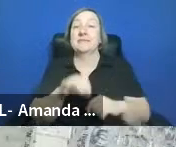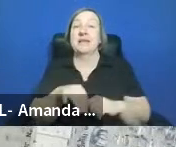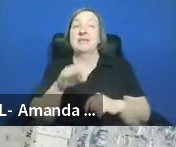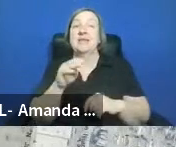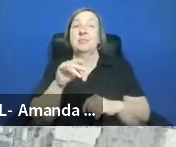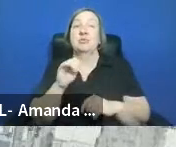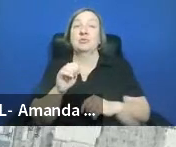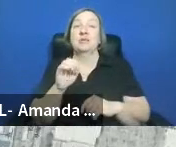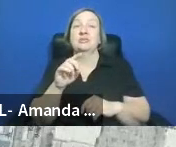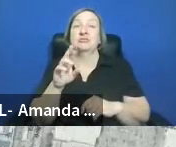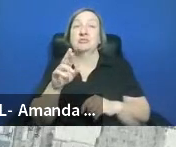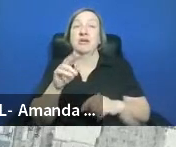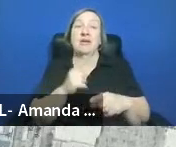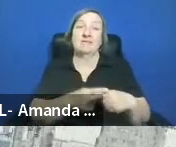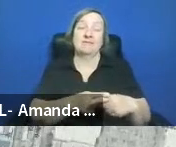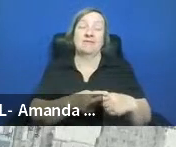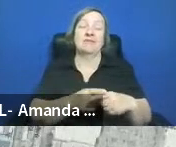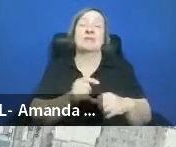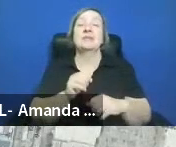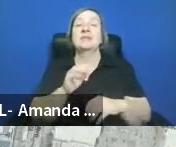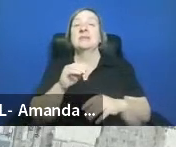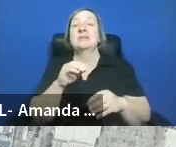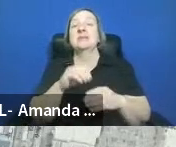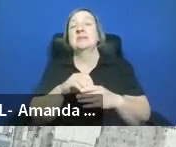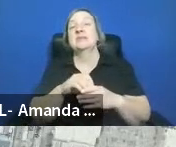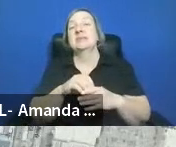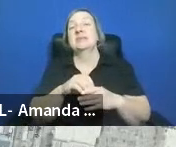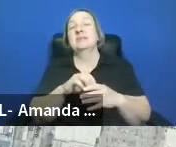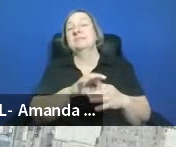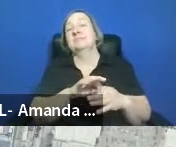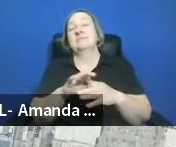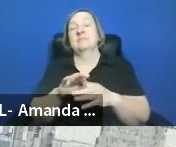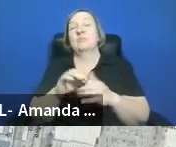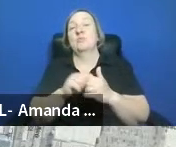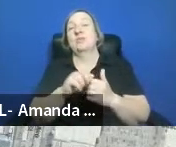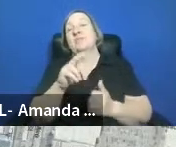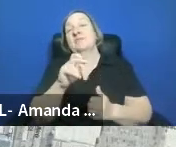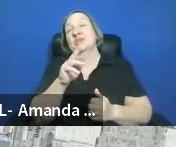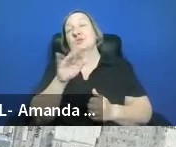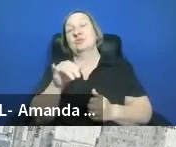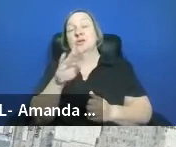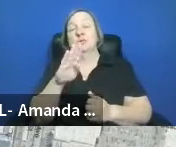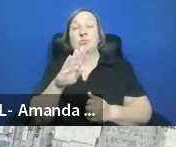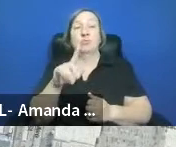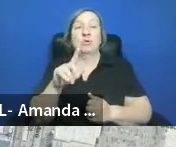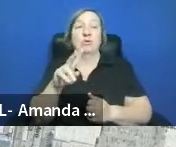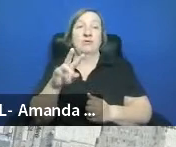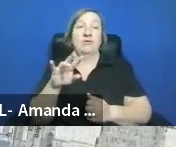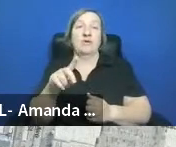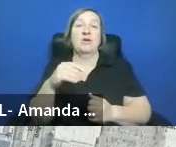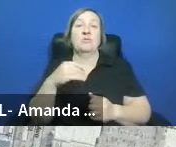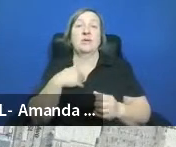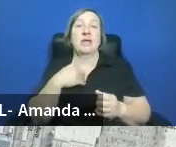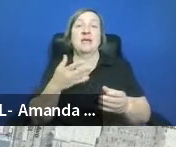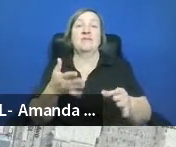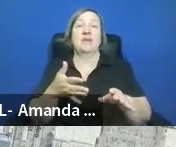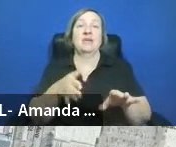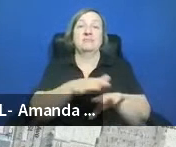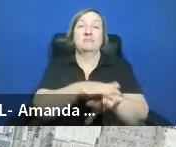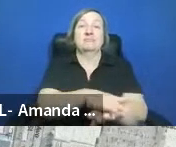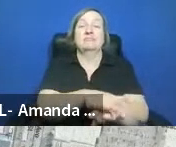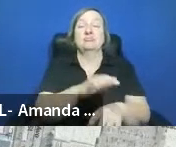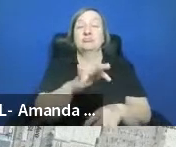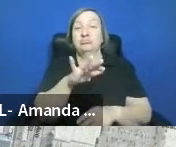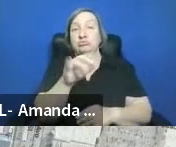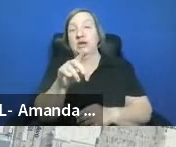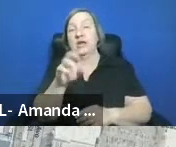interchange in concert with the Victory Boulevard interchange. We have a braided ramp getting on from Marine